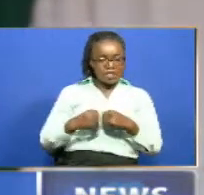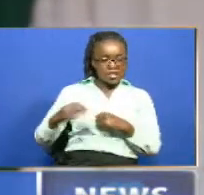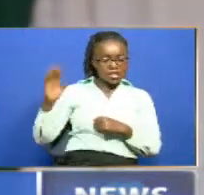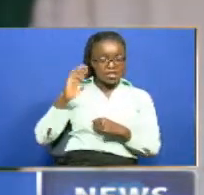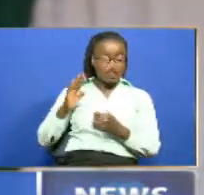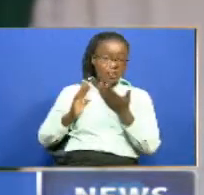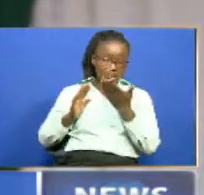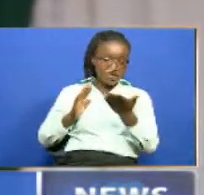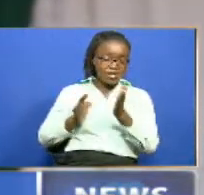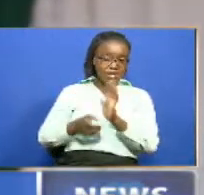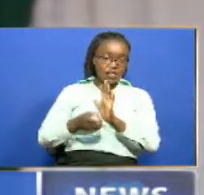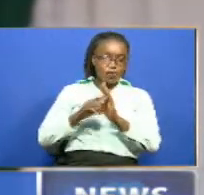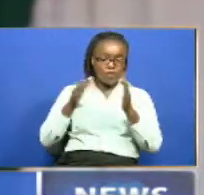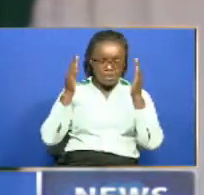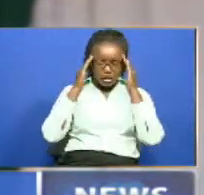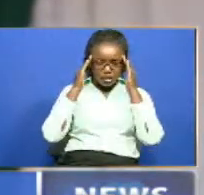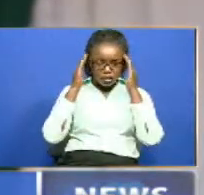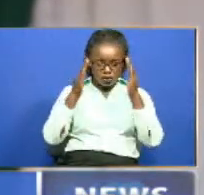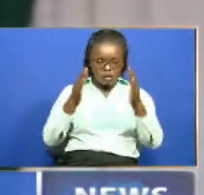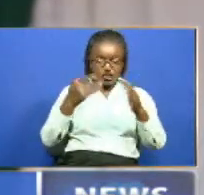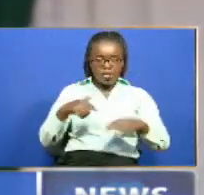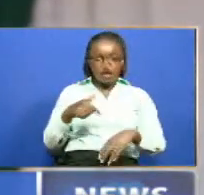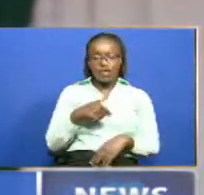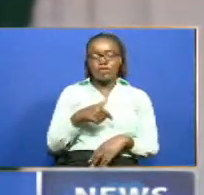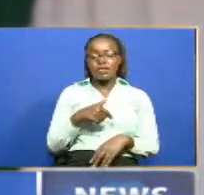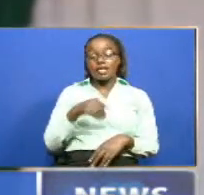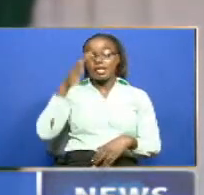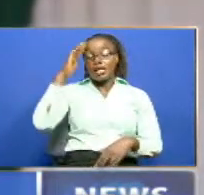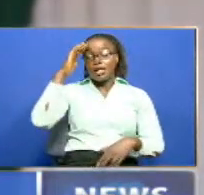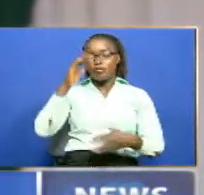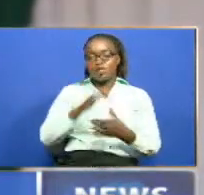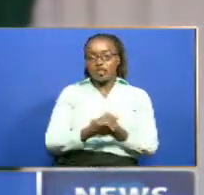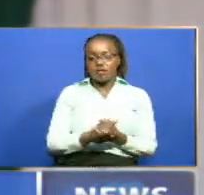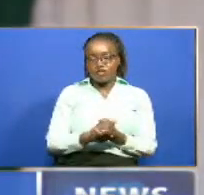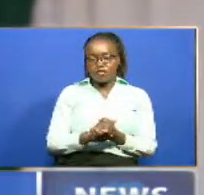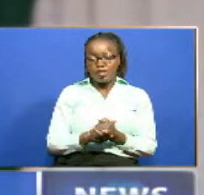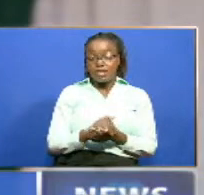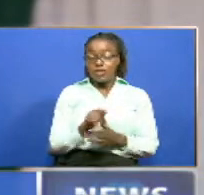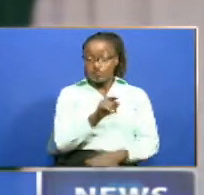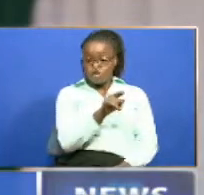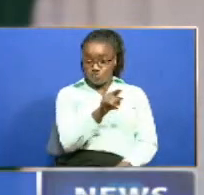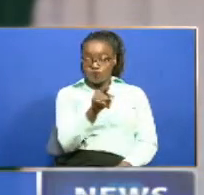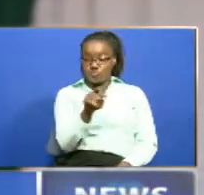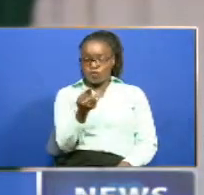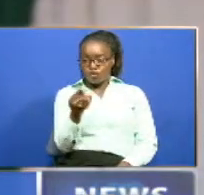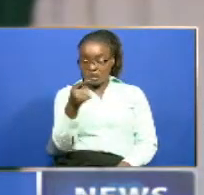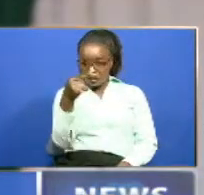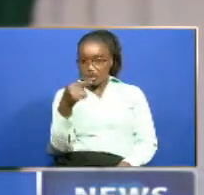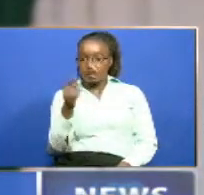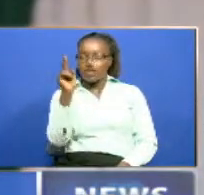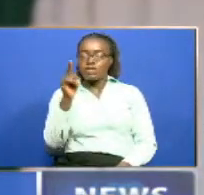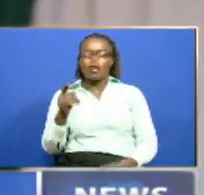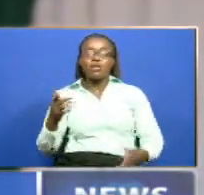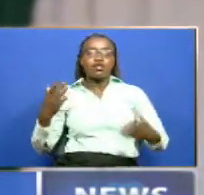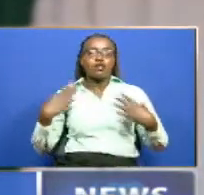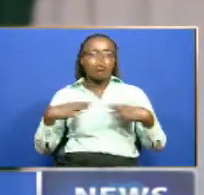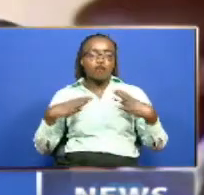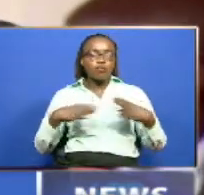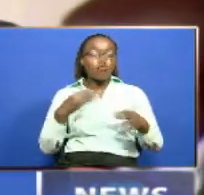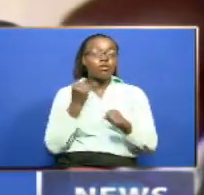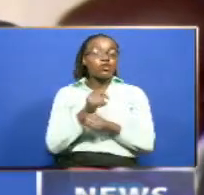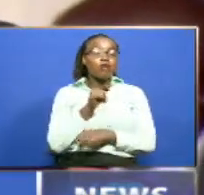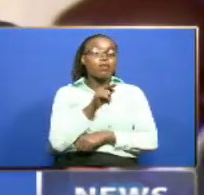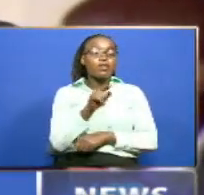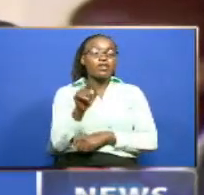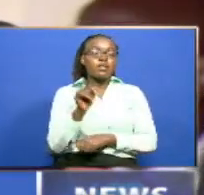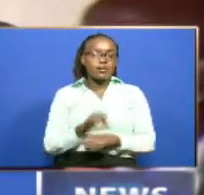that require our attention, and I do believe that you are the right people for that job. The